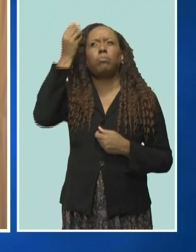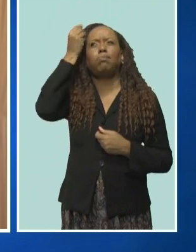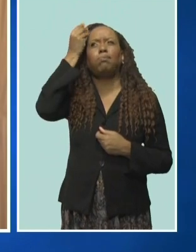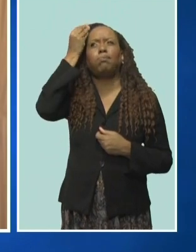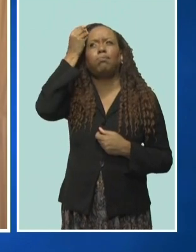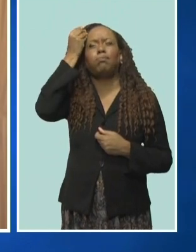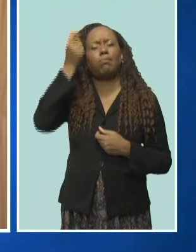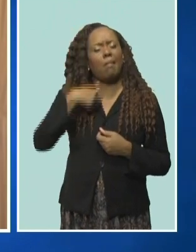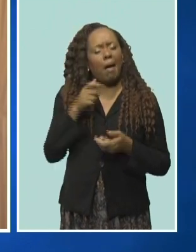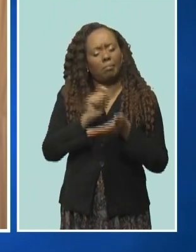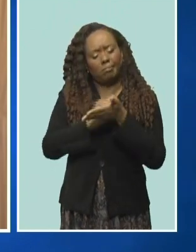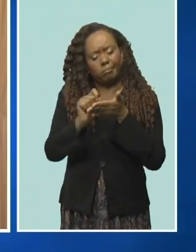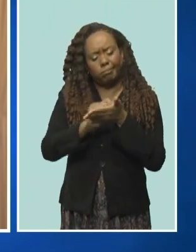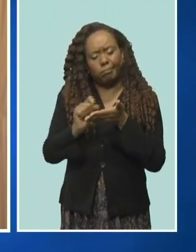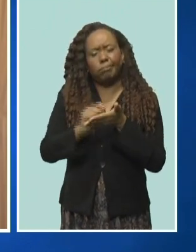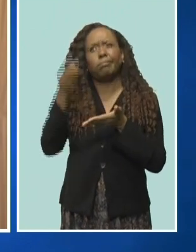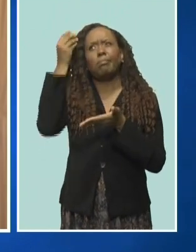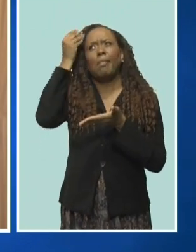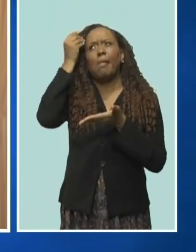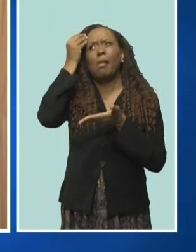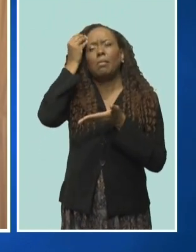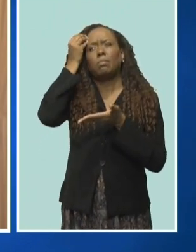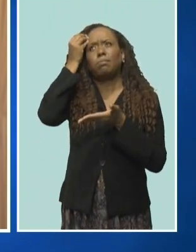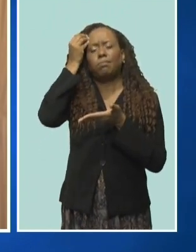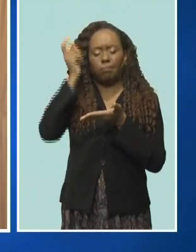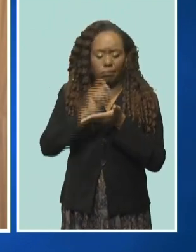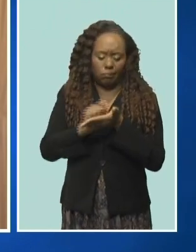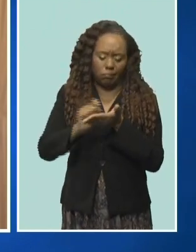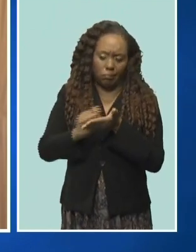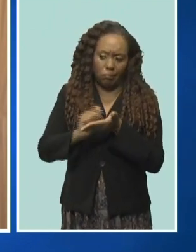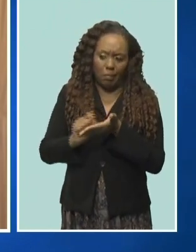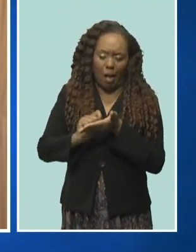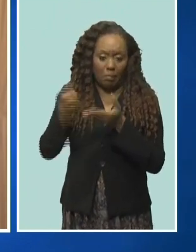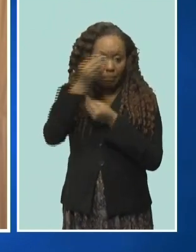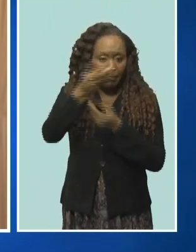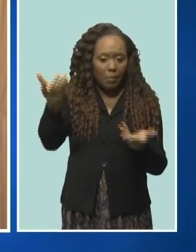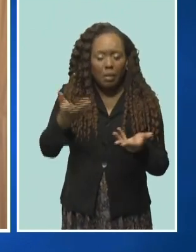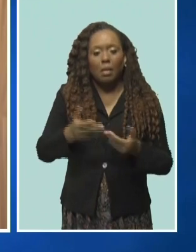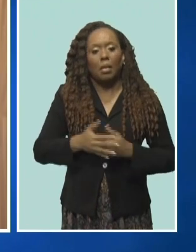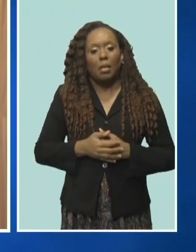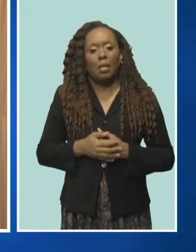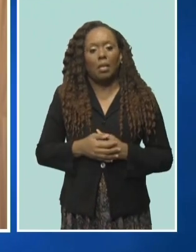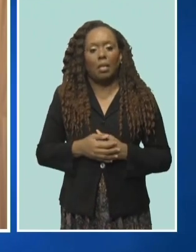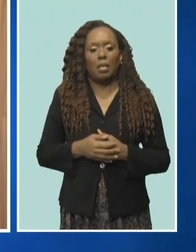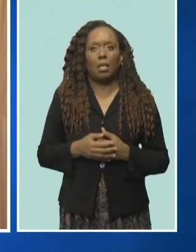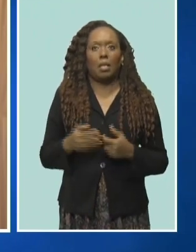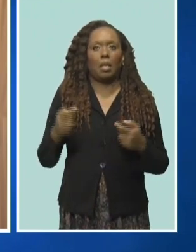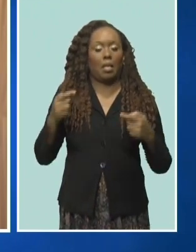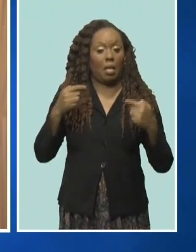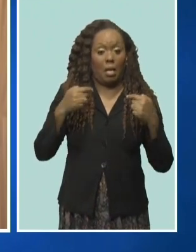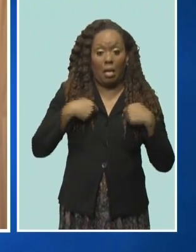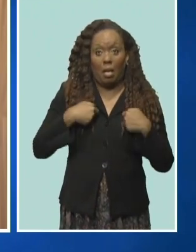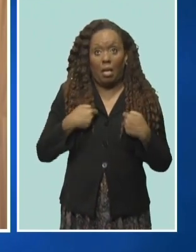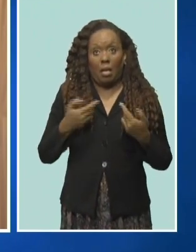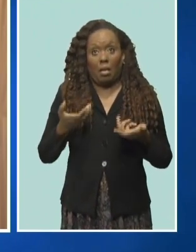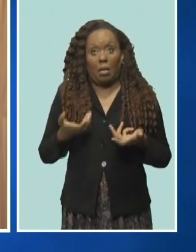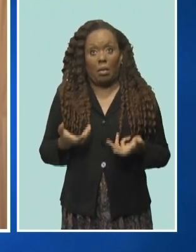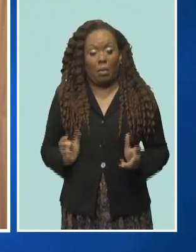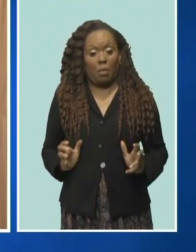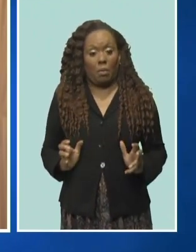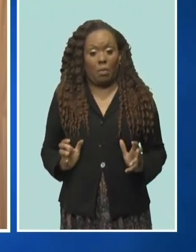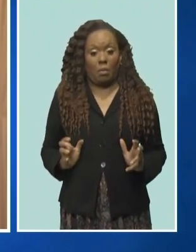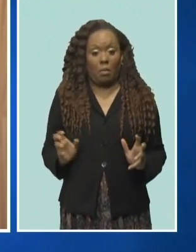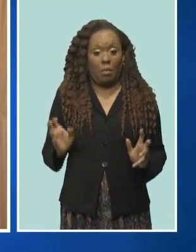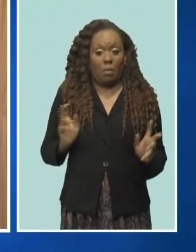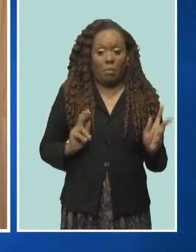wanted to share with you today. In this conversation, I do not want in any way for any word to be misplaced or indeed for